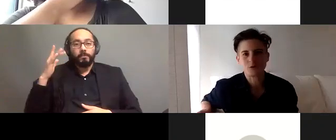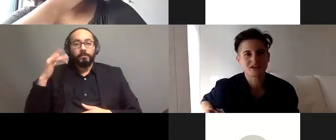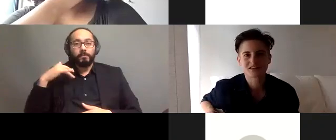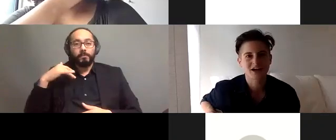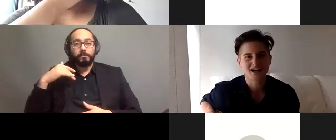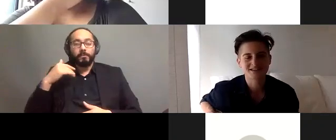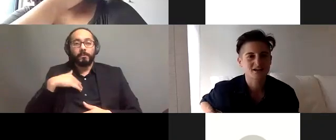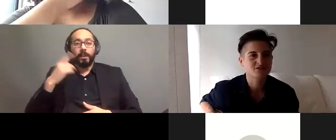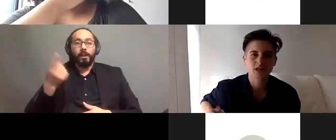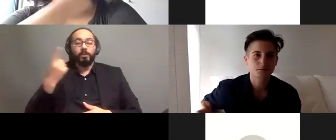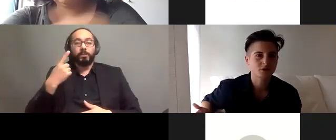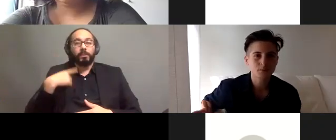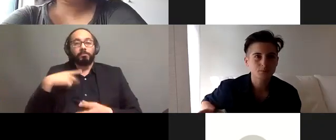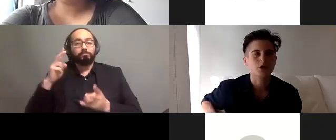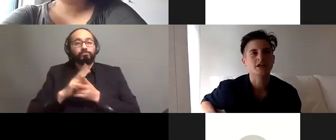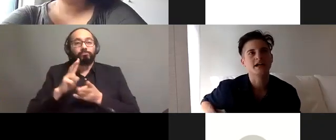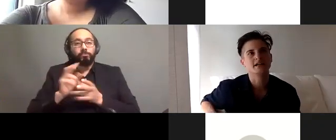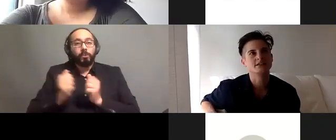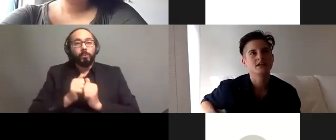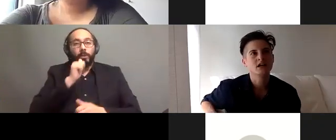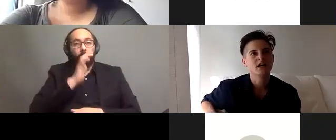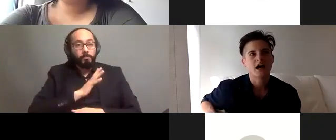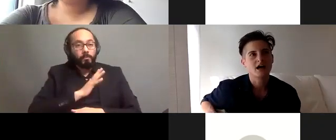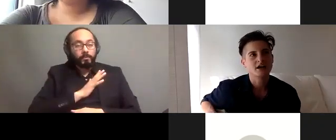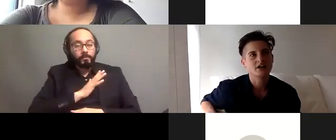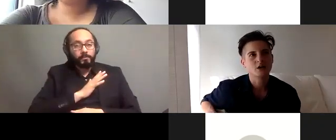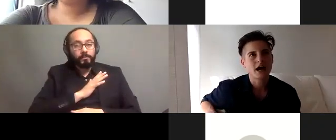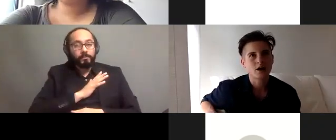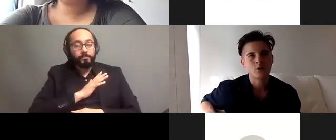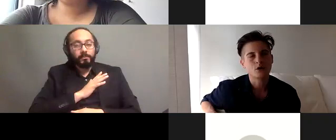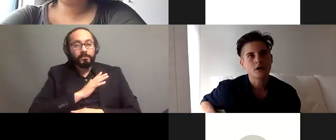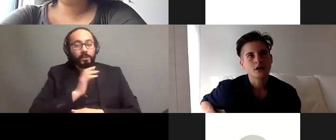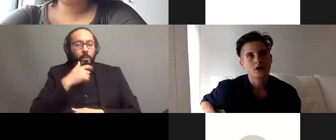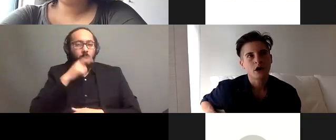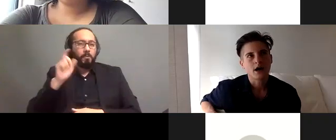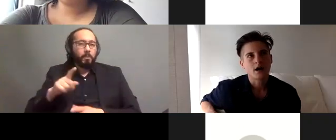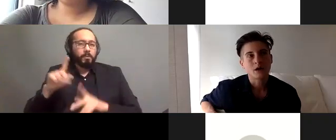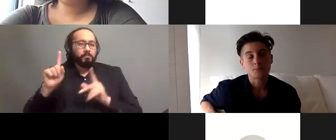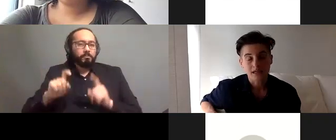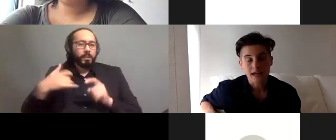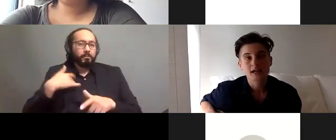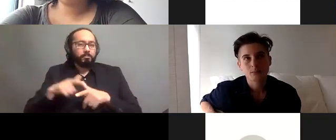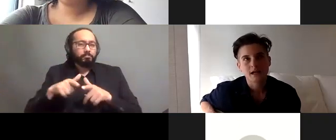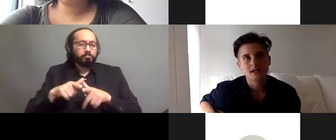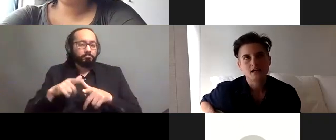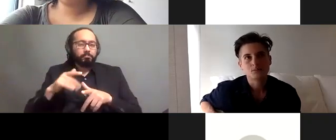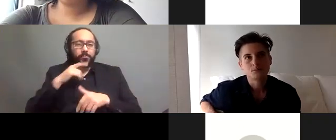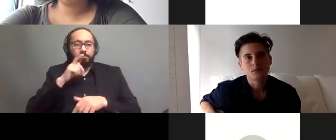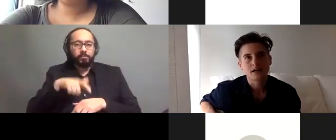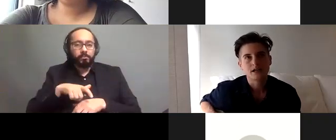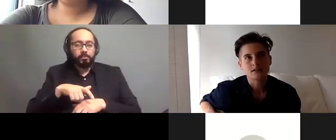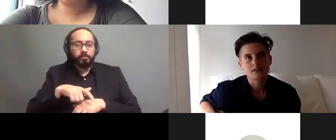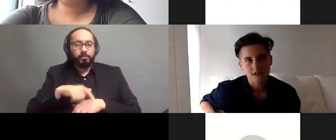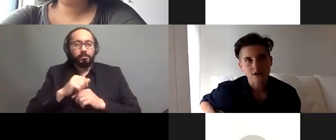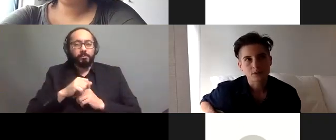sleeping with assigned female at birth people. And you know how when I began